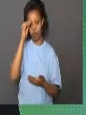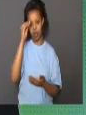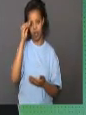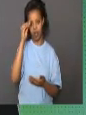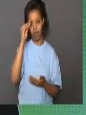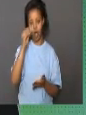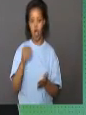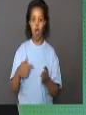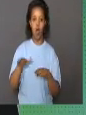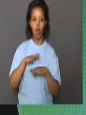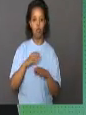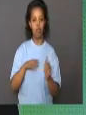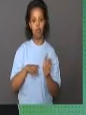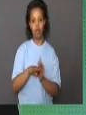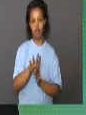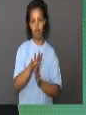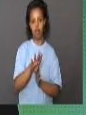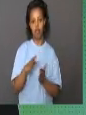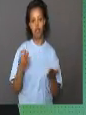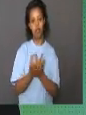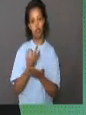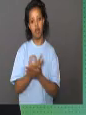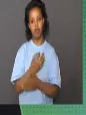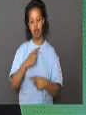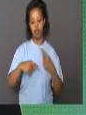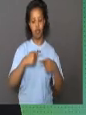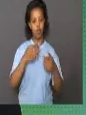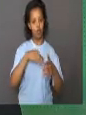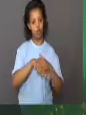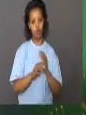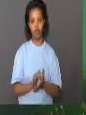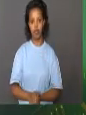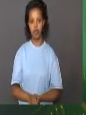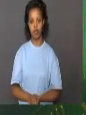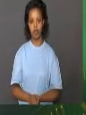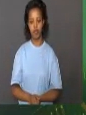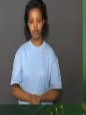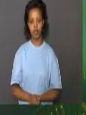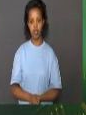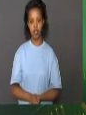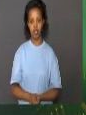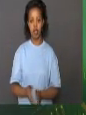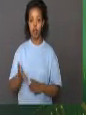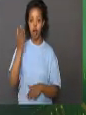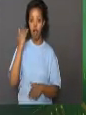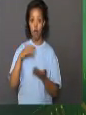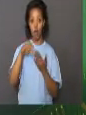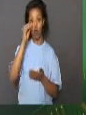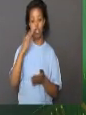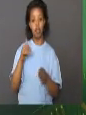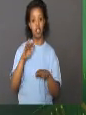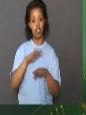on bacteria in industrial processes. In our last